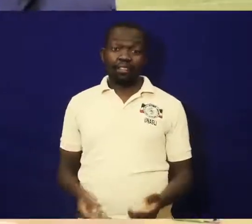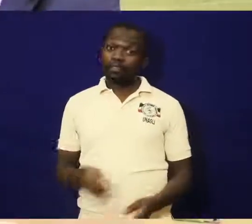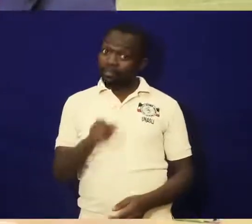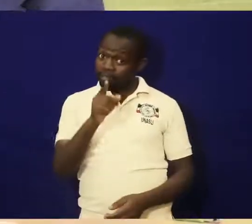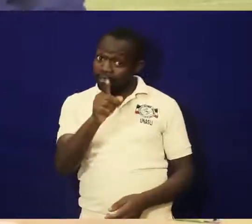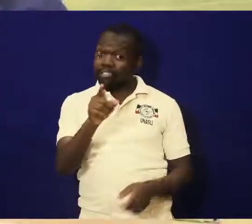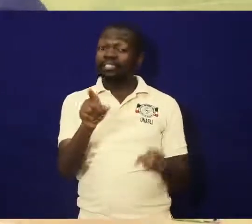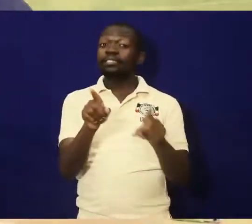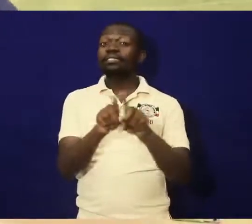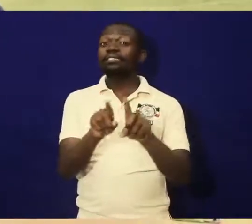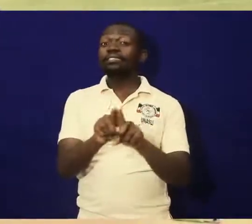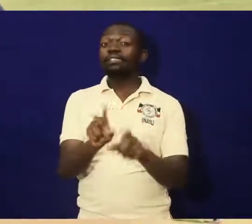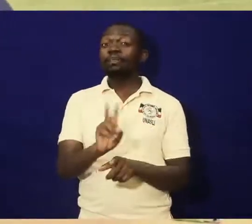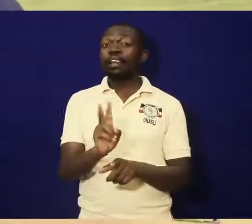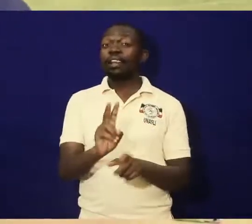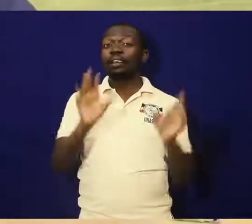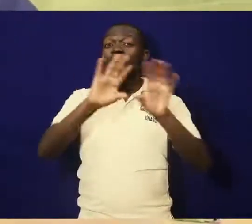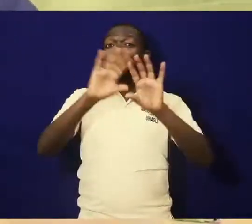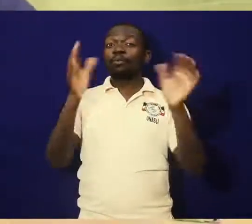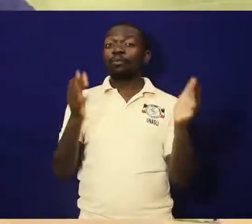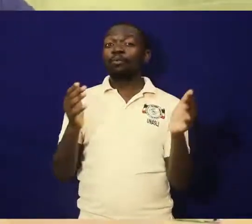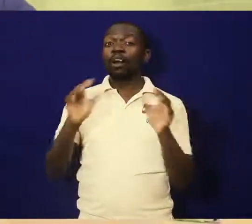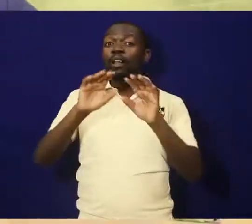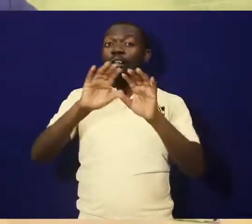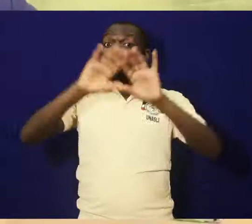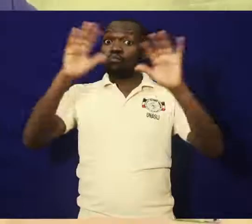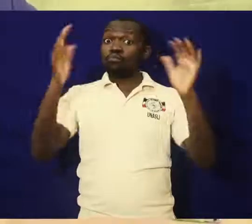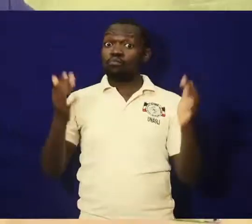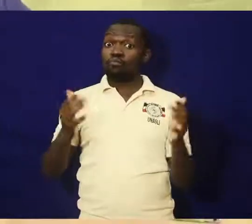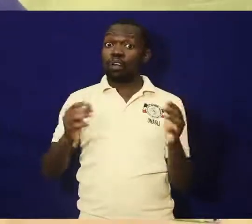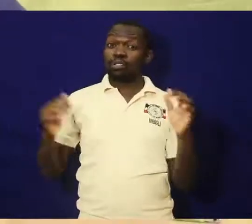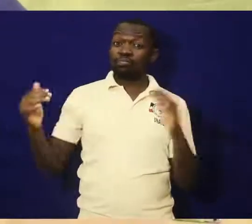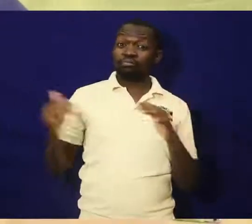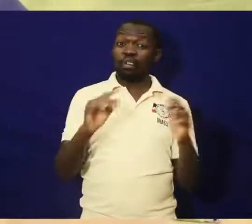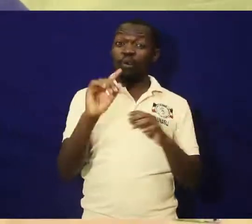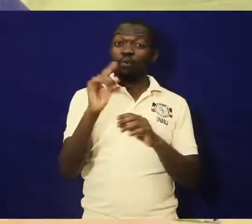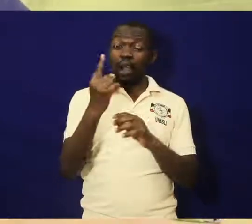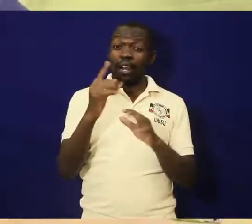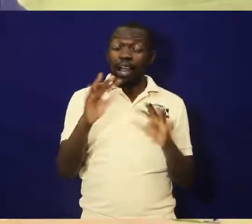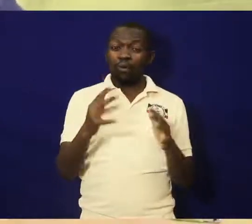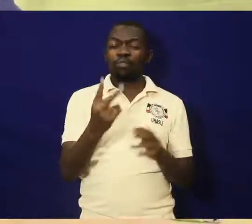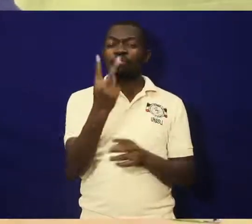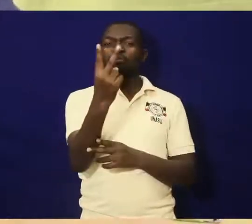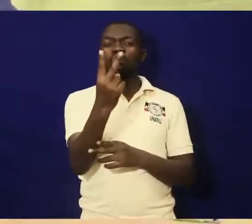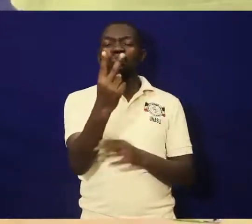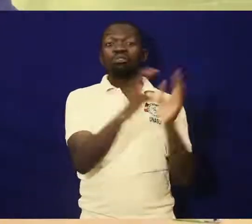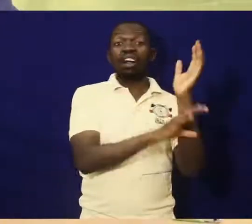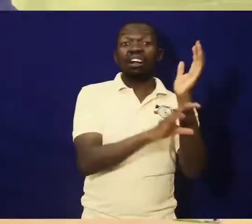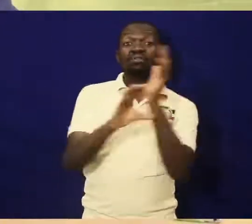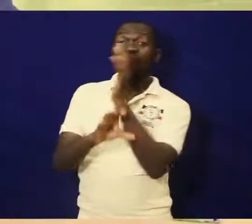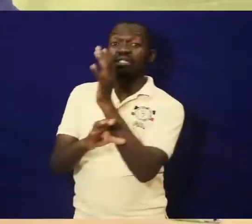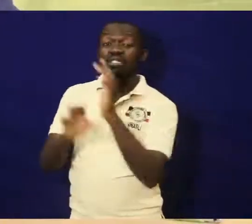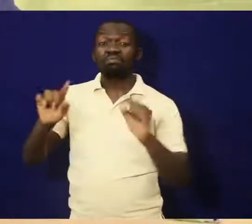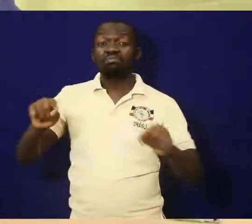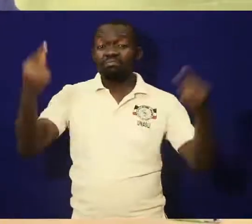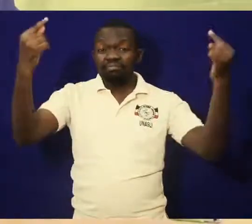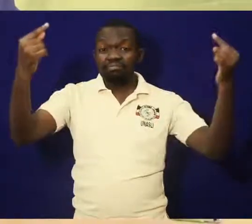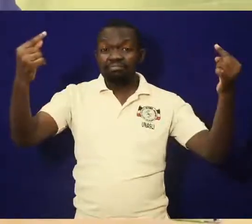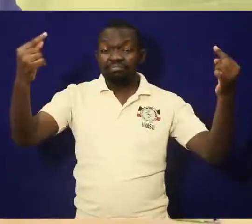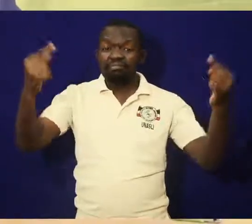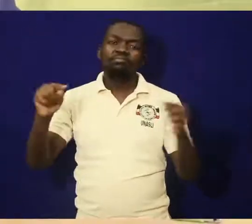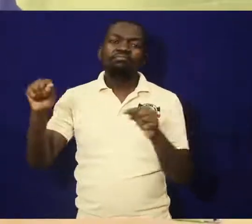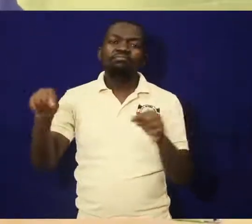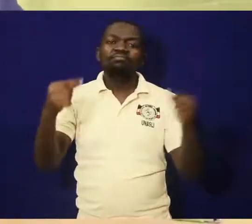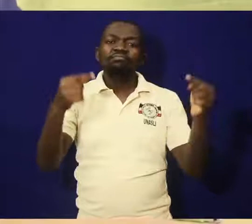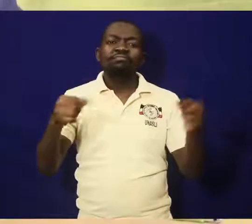Similarly, World War I started as a small disagreement between two countries, and this sparked